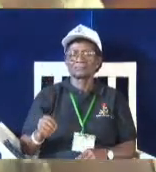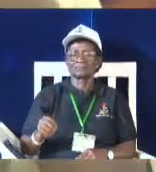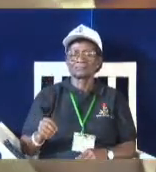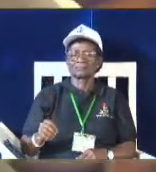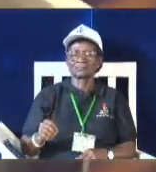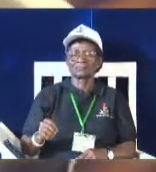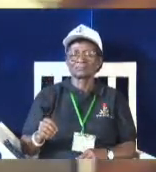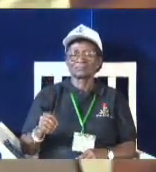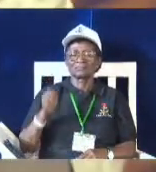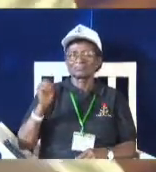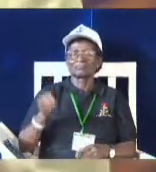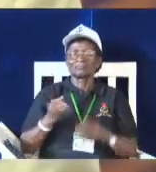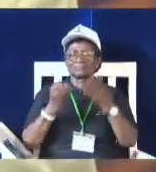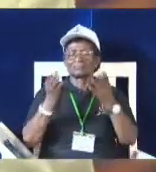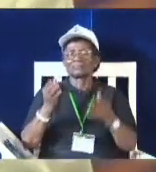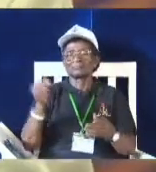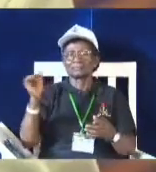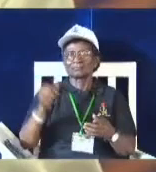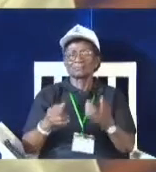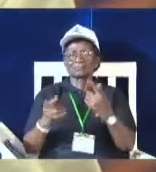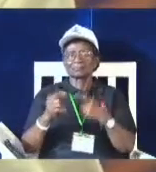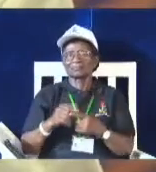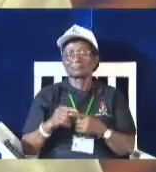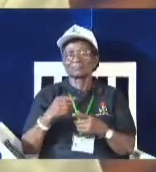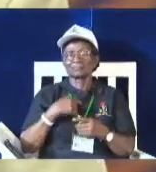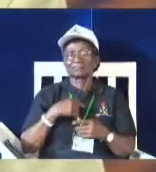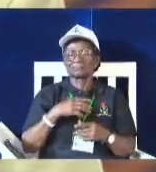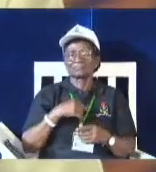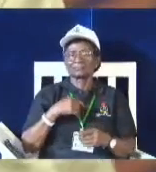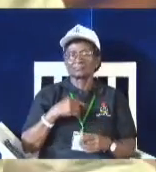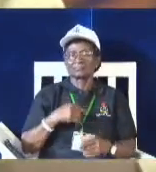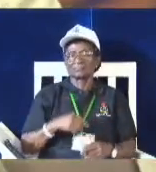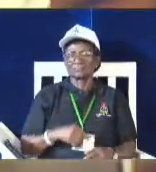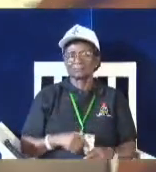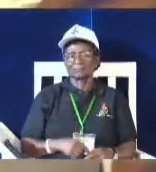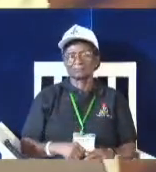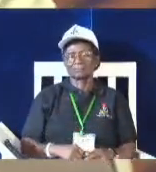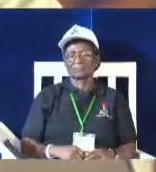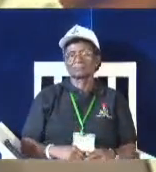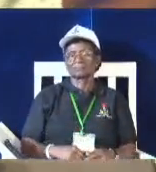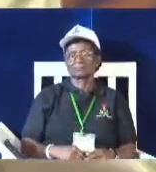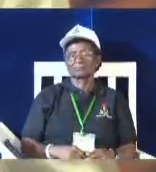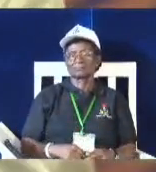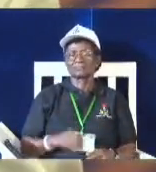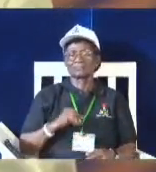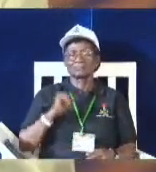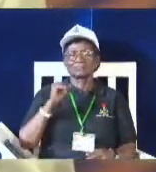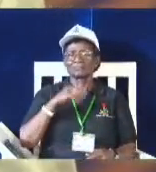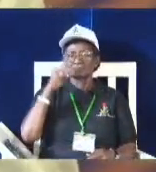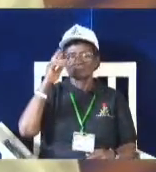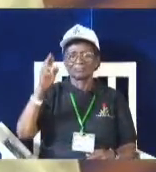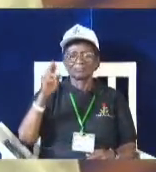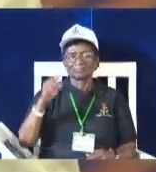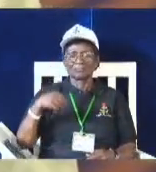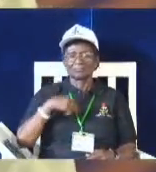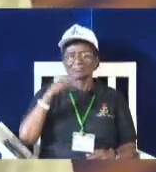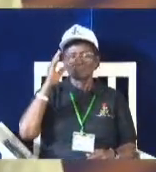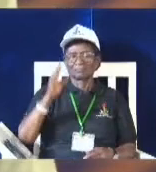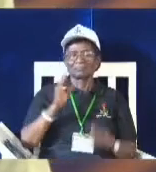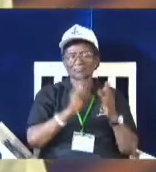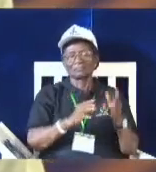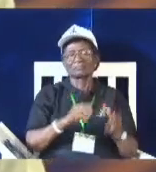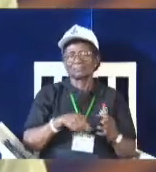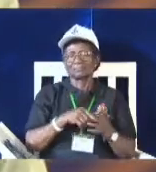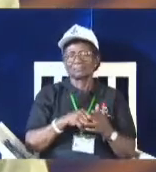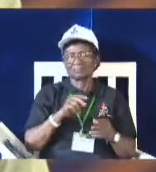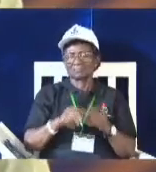The usher saw them coming and they came to me and they said, "Sir, are we going to allow these people into the church?" I